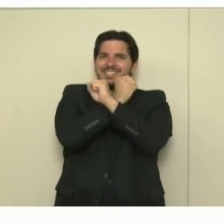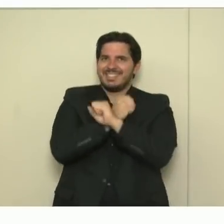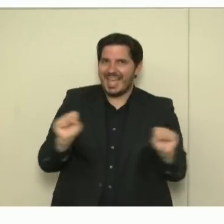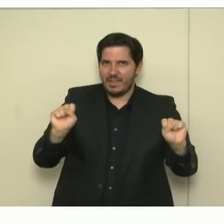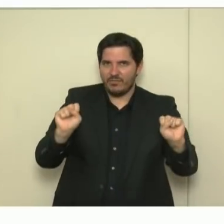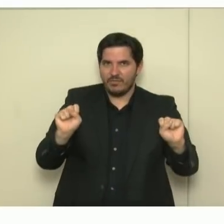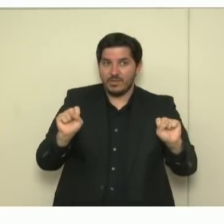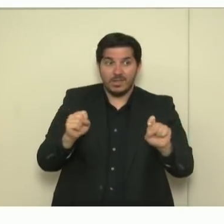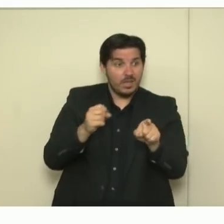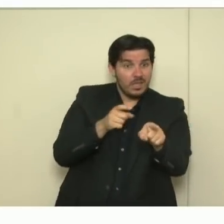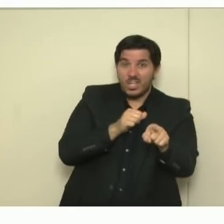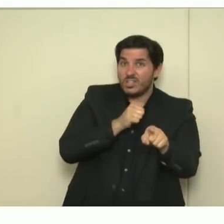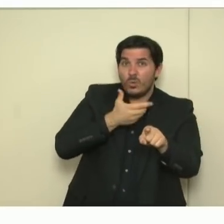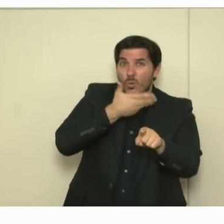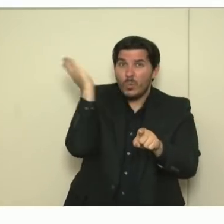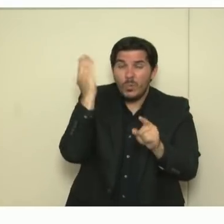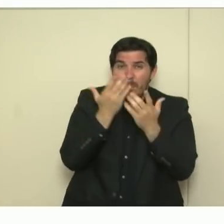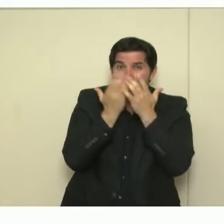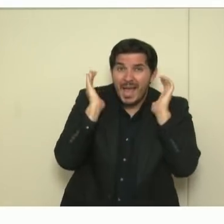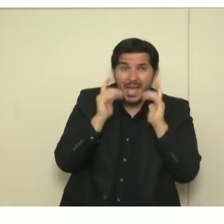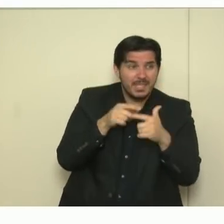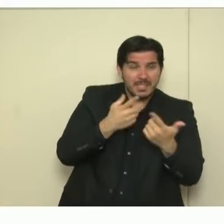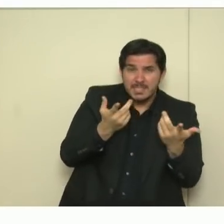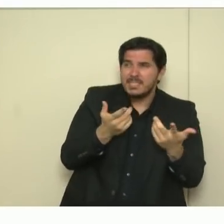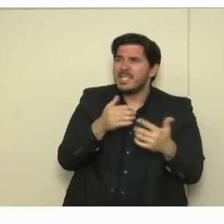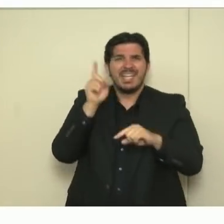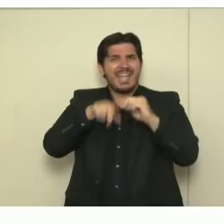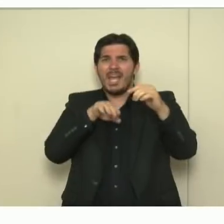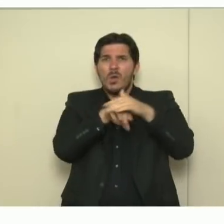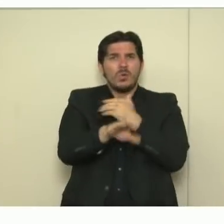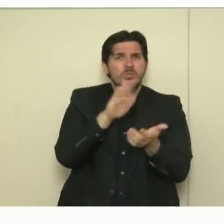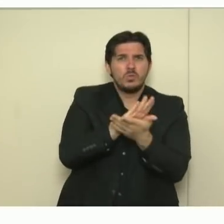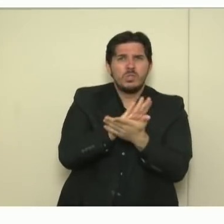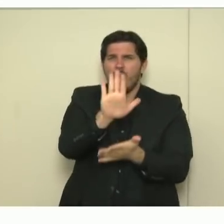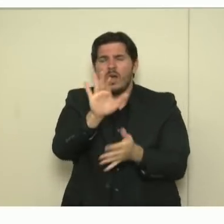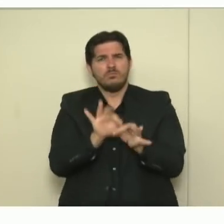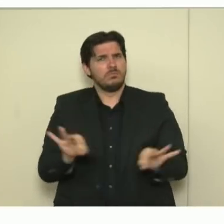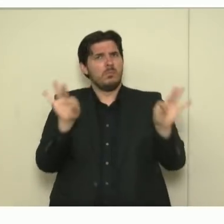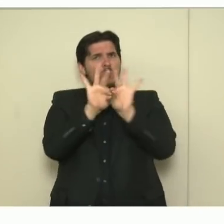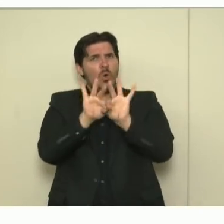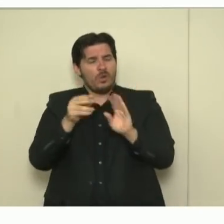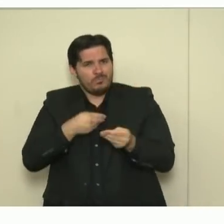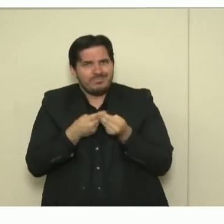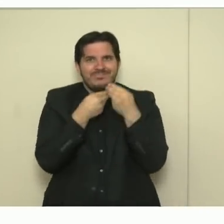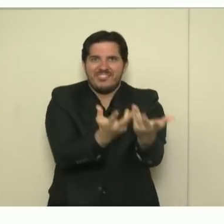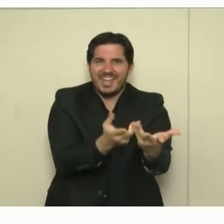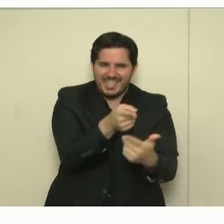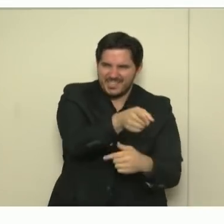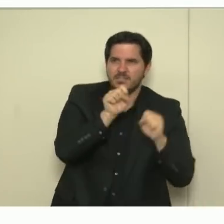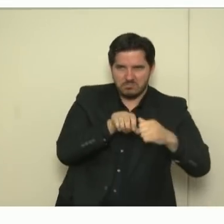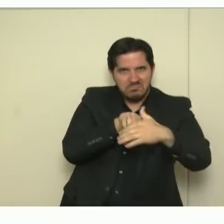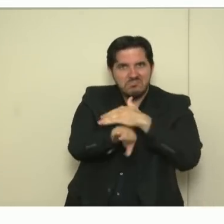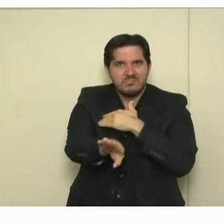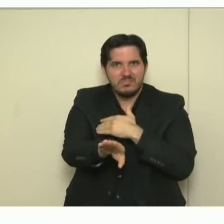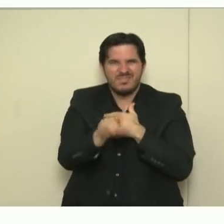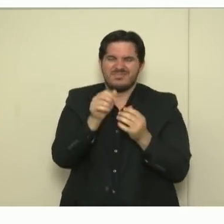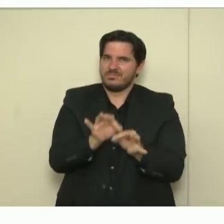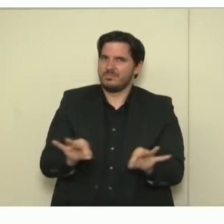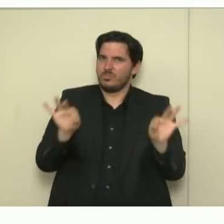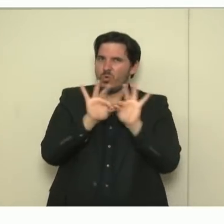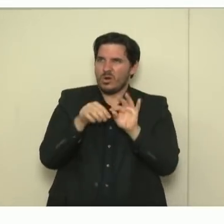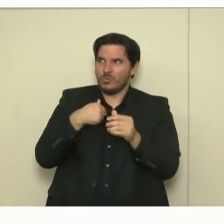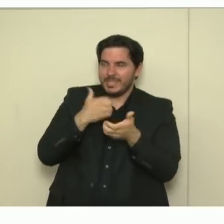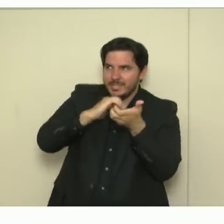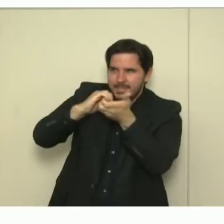any educator to make sure that they can have both a safe and high-quality learning experience. As I mentioned earlier, we'll be reporting these cases daily